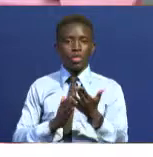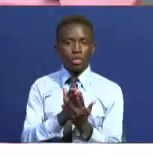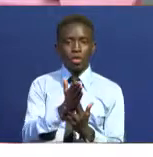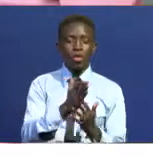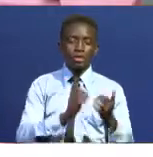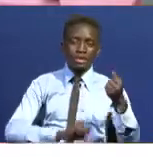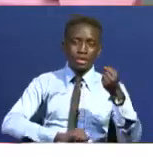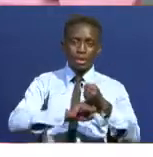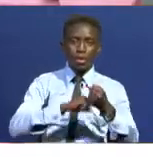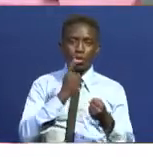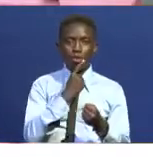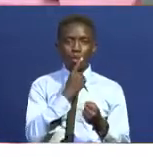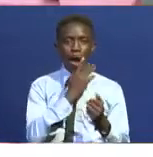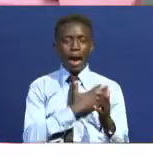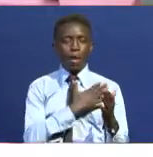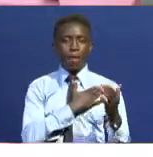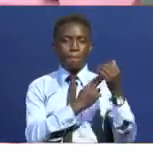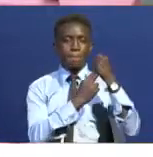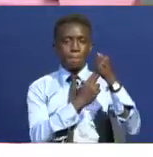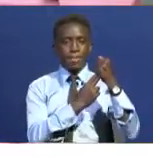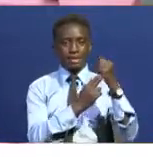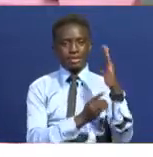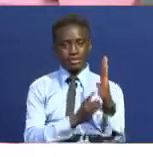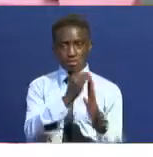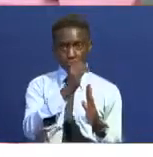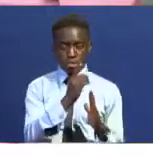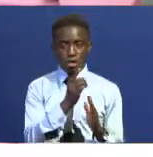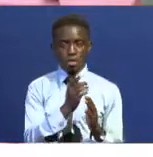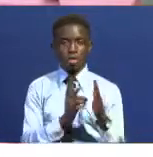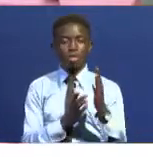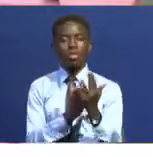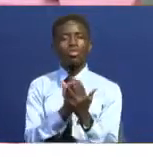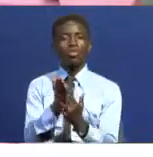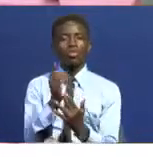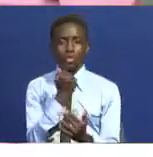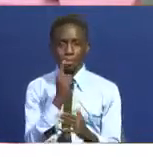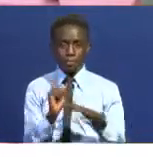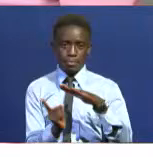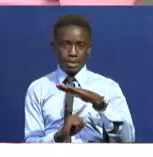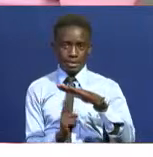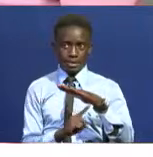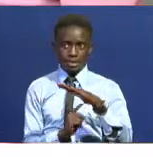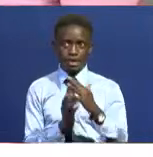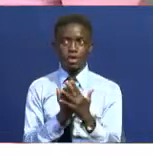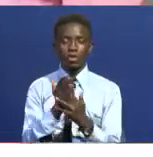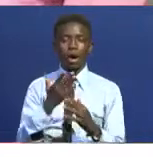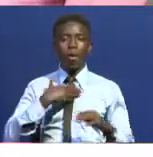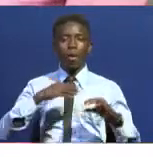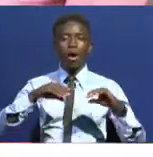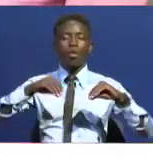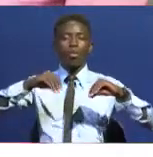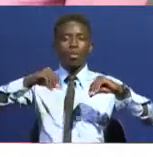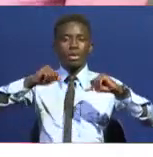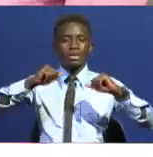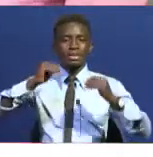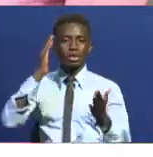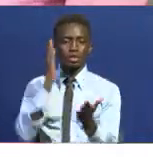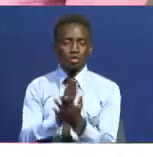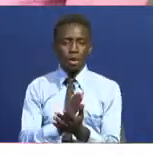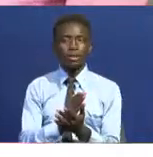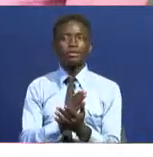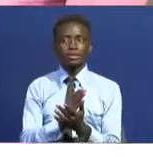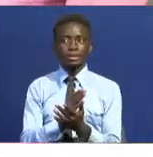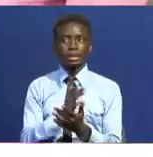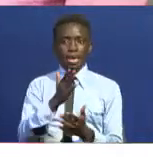development partners, through the ministry, in support of our quality assurance activities. It's going basically to enhance our